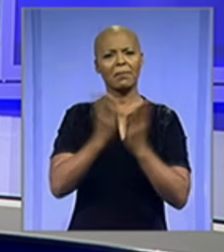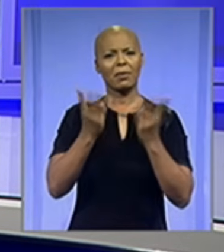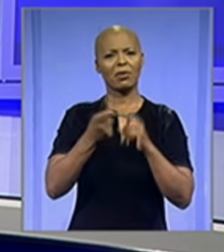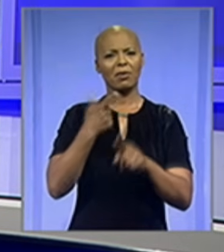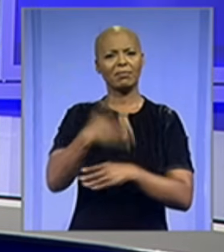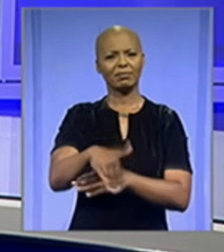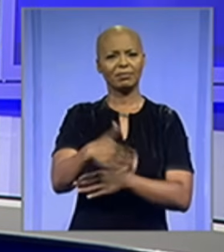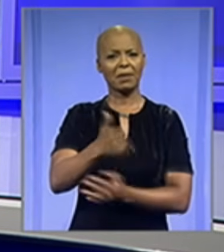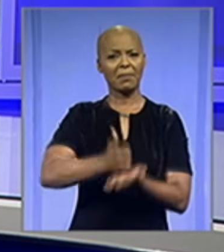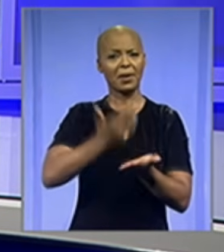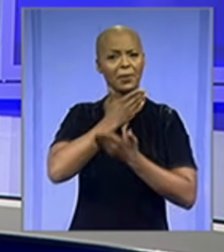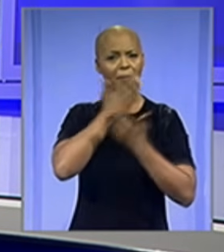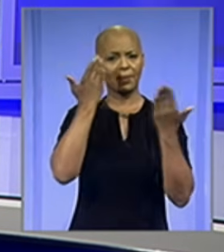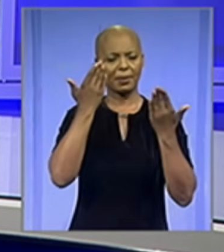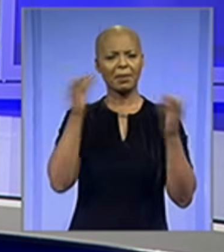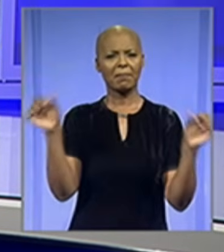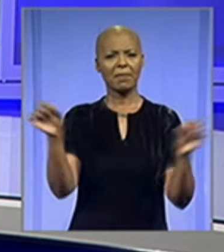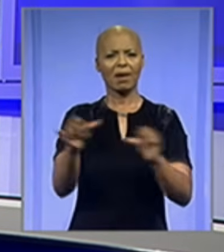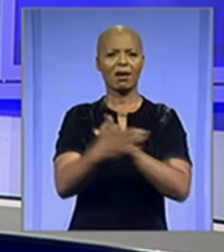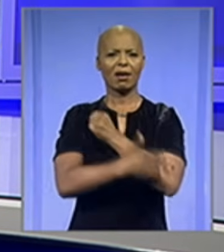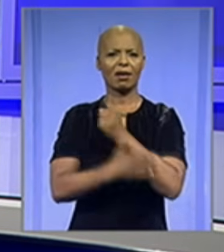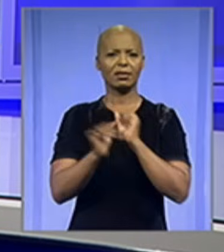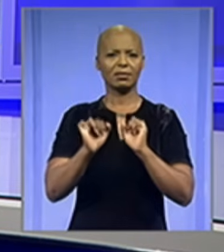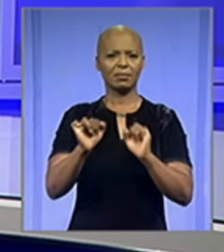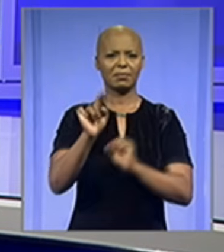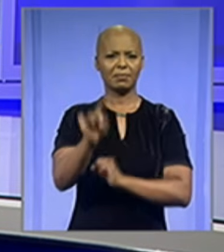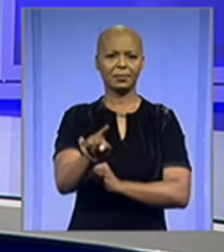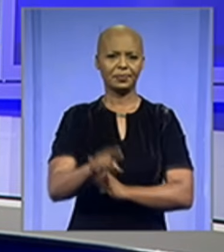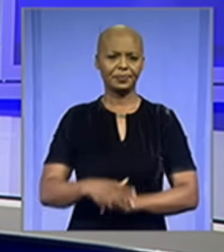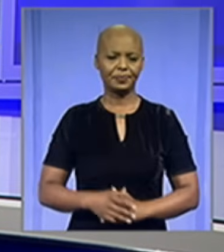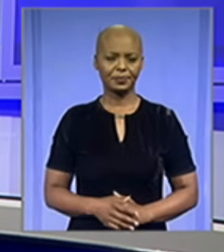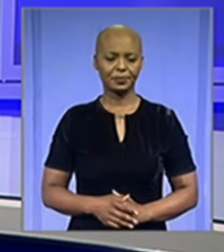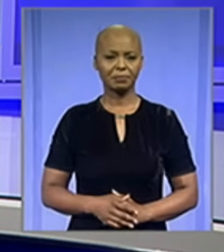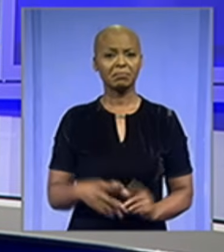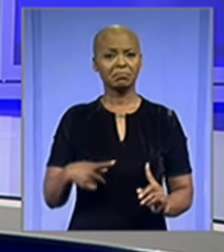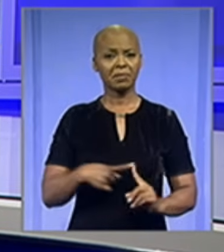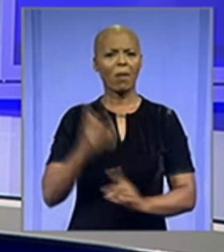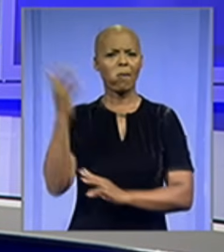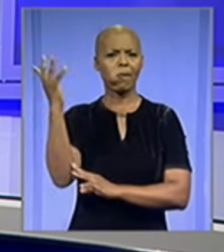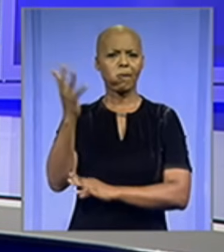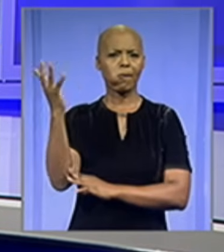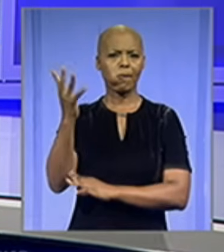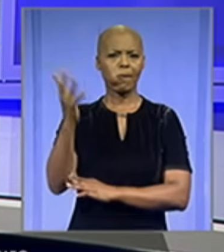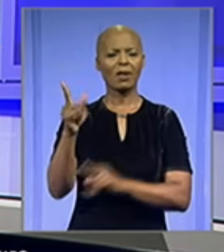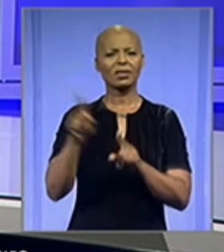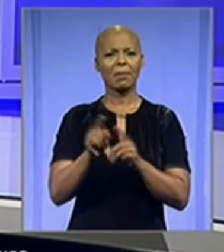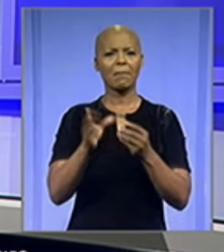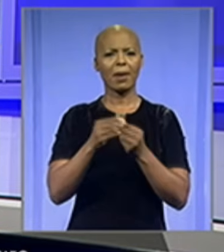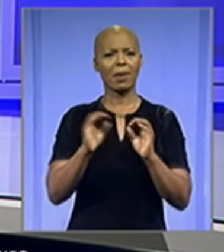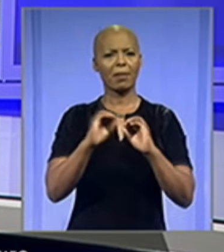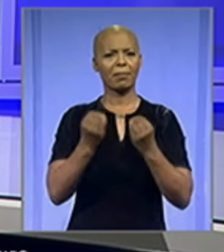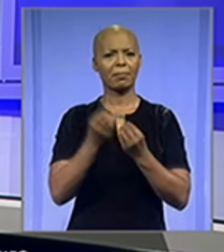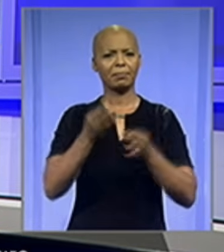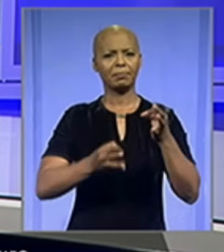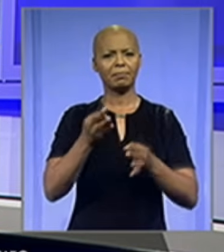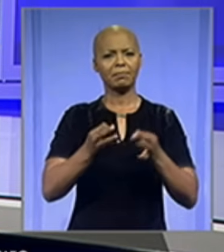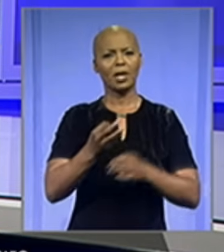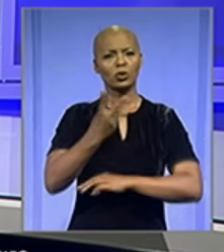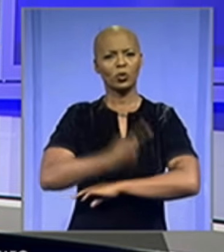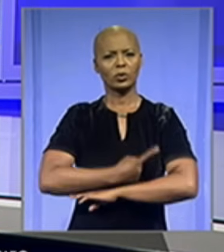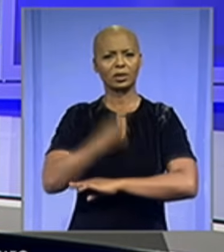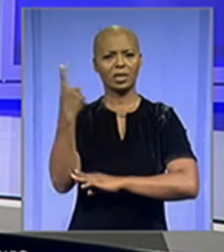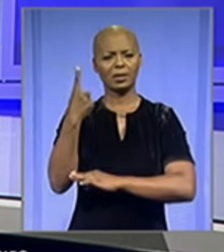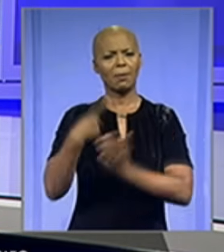maleba tsa go nna mono gae ba busediwe kwa dinageng tsa bona. Kunene le maloko a lekoko ba weditse malatsi a le mabedi ba